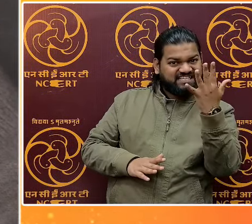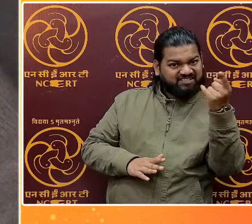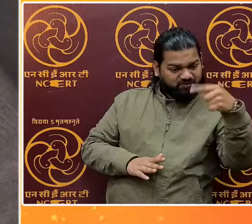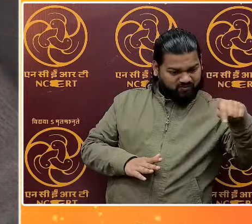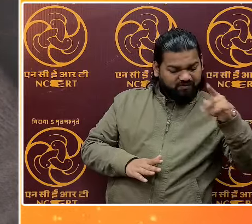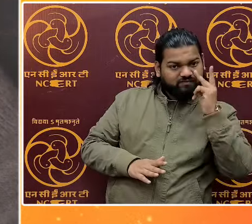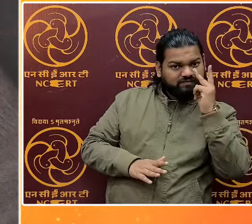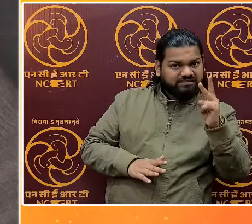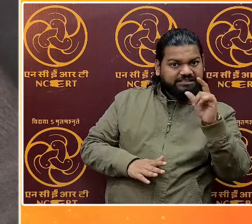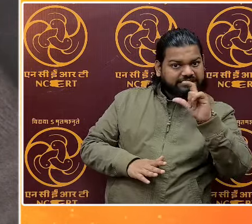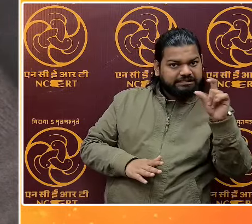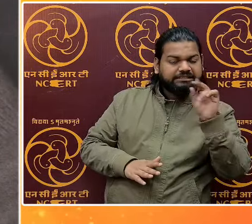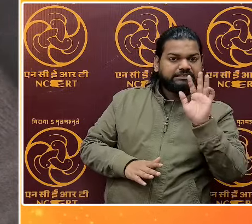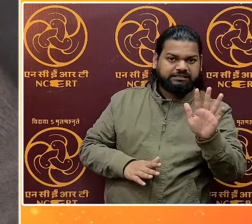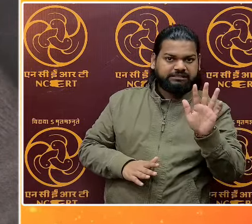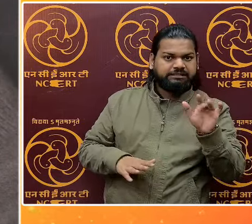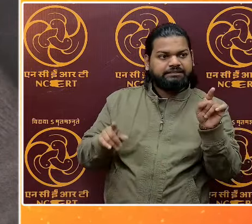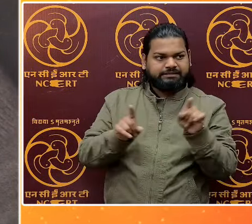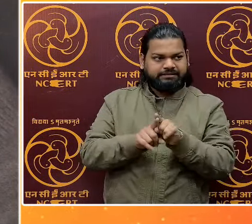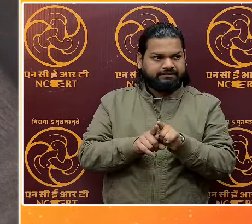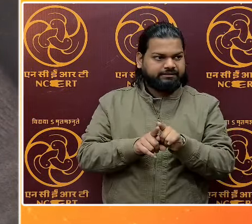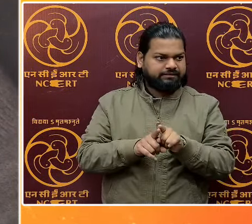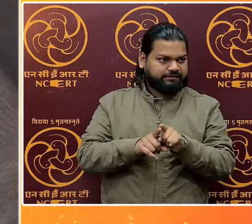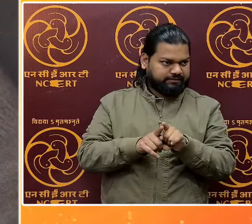right. So, here,